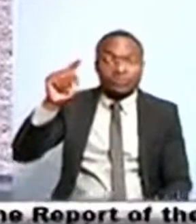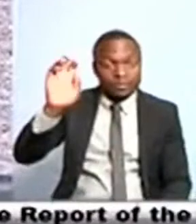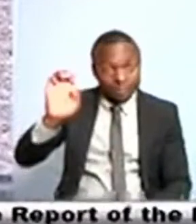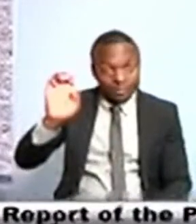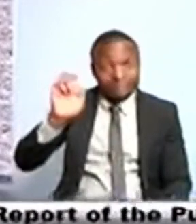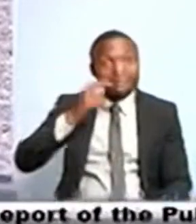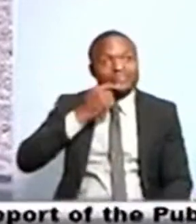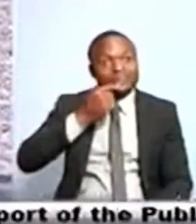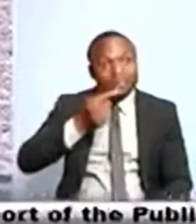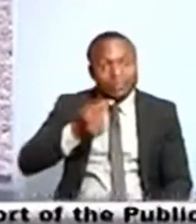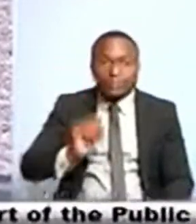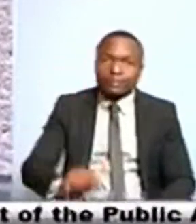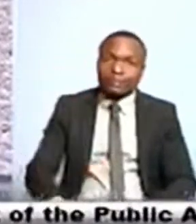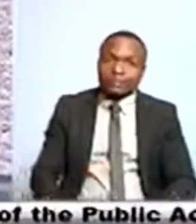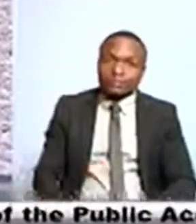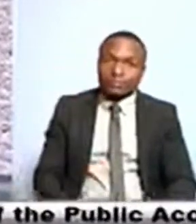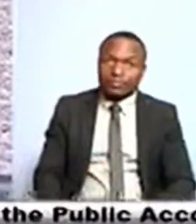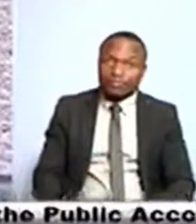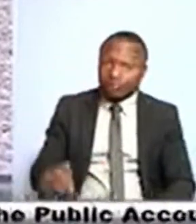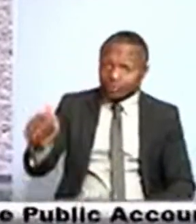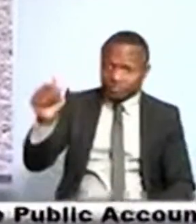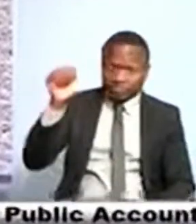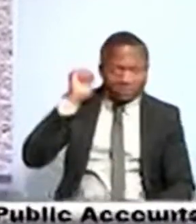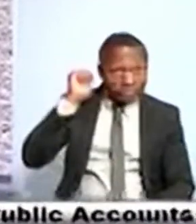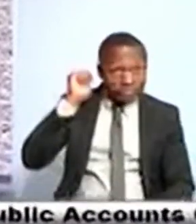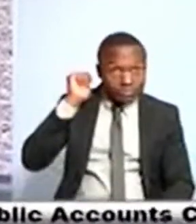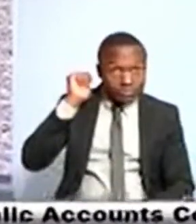had mentioned. The refusal